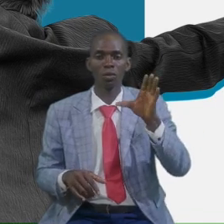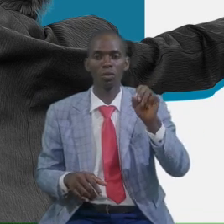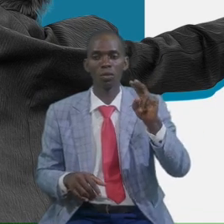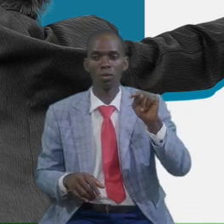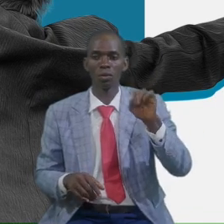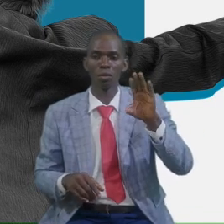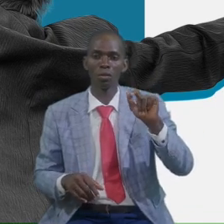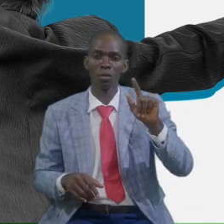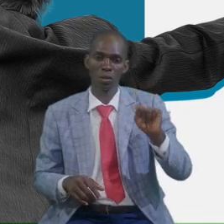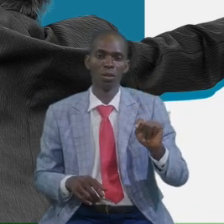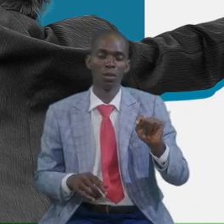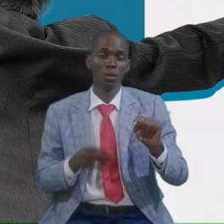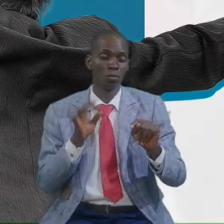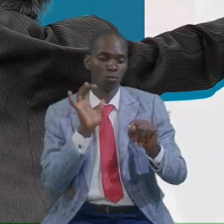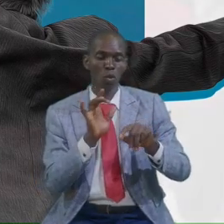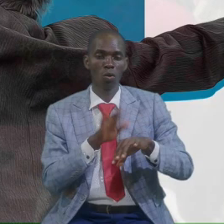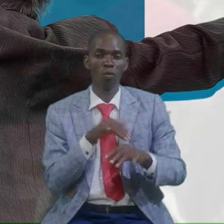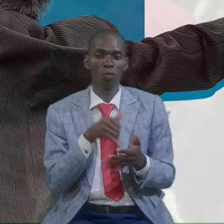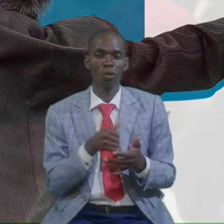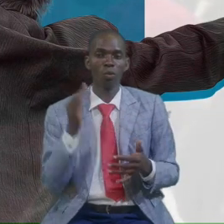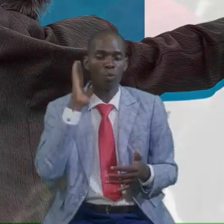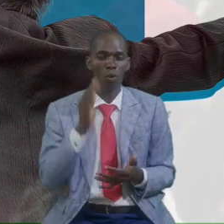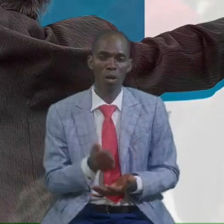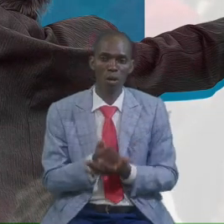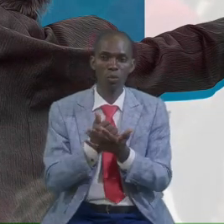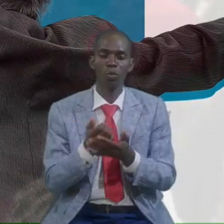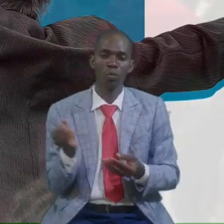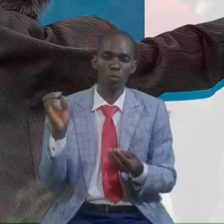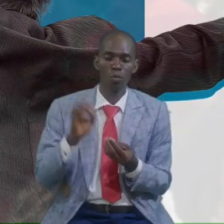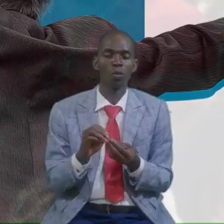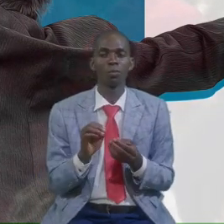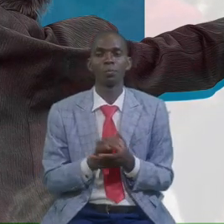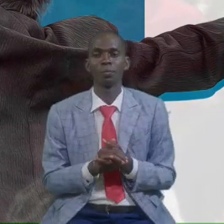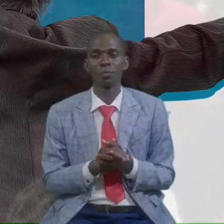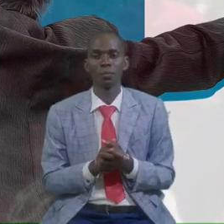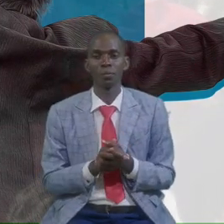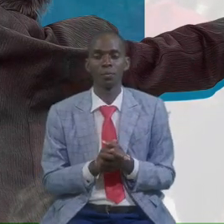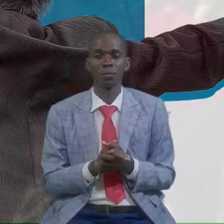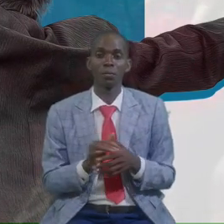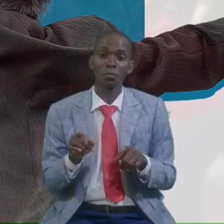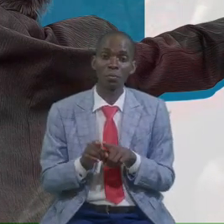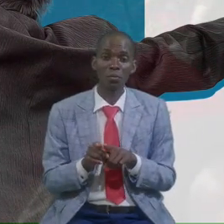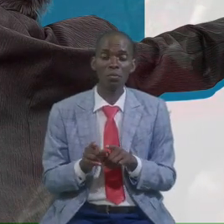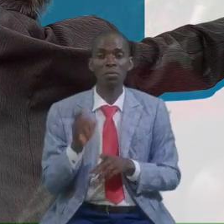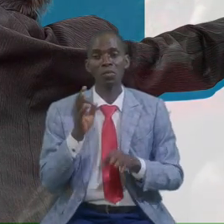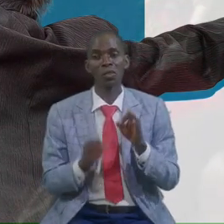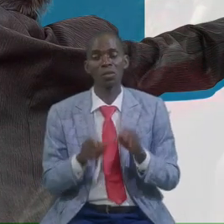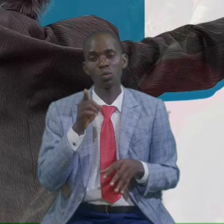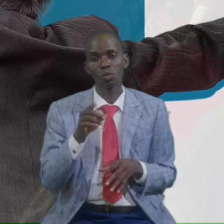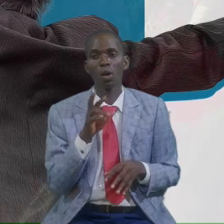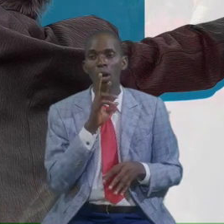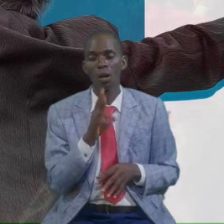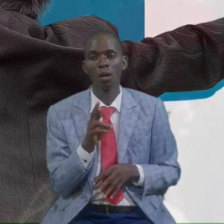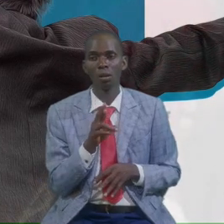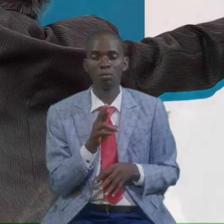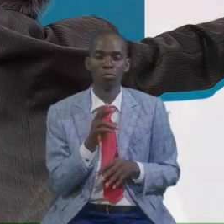further in your new walk with Christ. Also, if you are listening via the